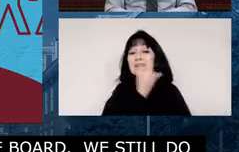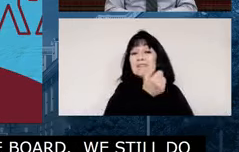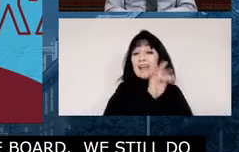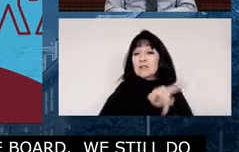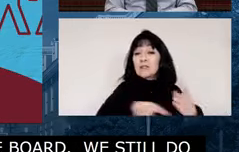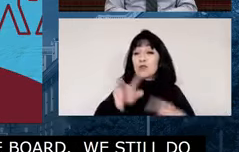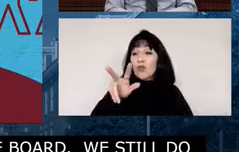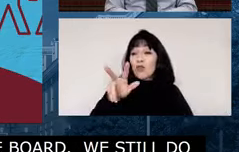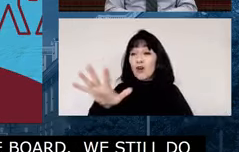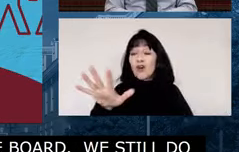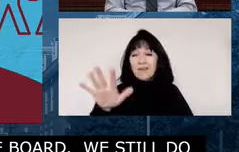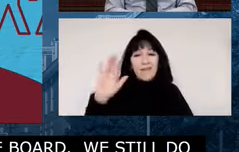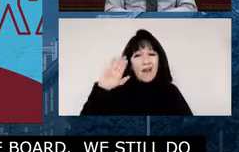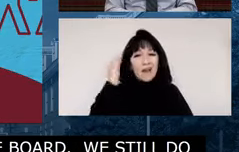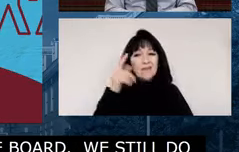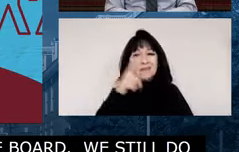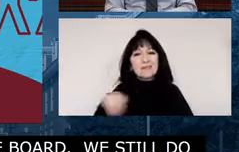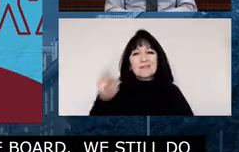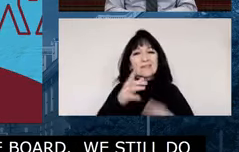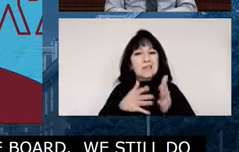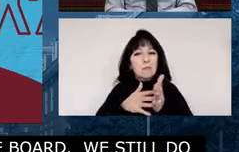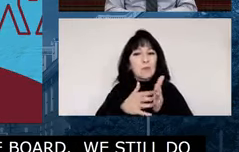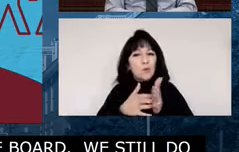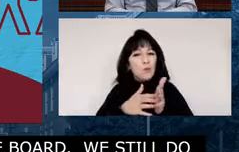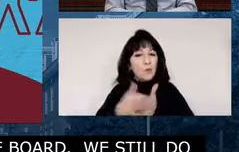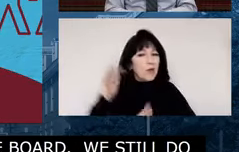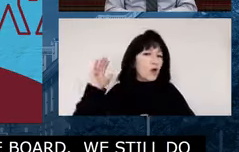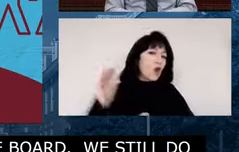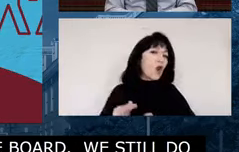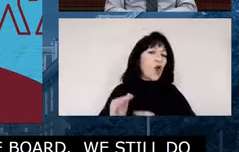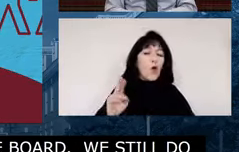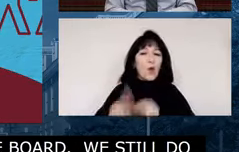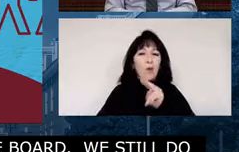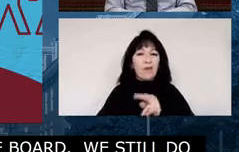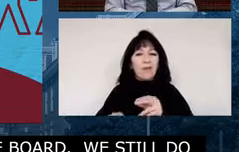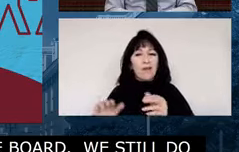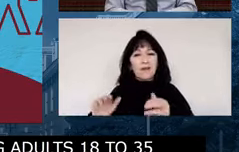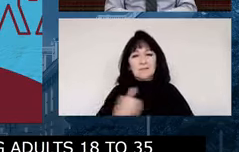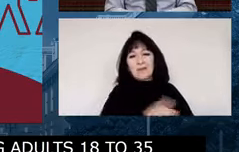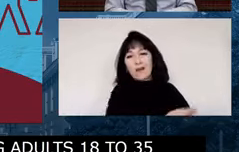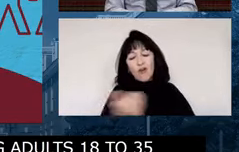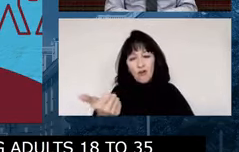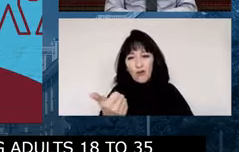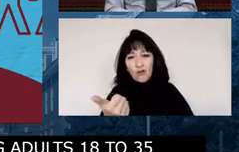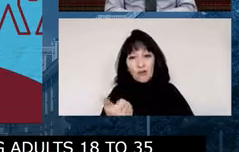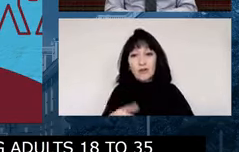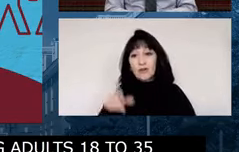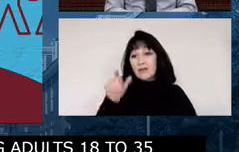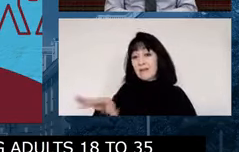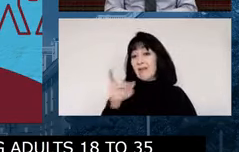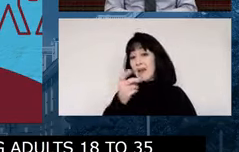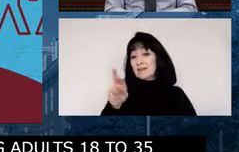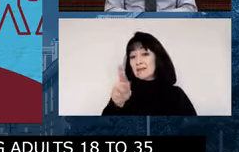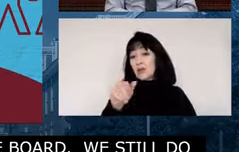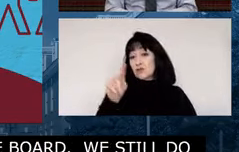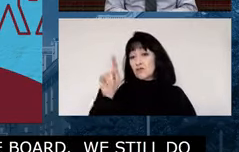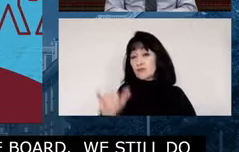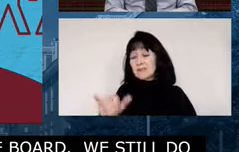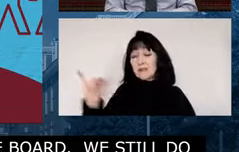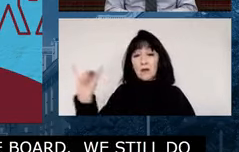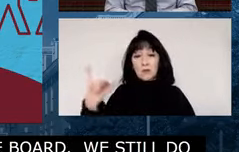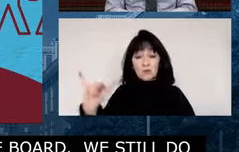the vaccination rates are the lowest, and need some focus, as Dr. Rattay said, on our